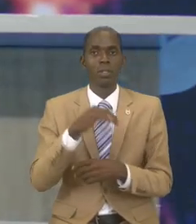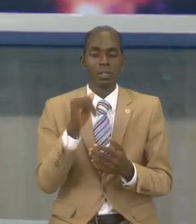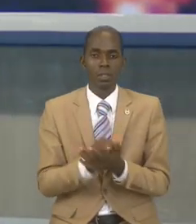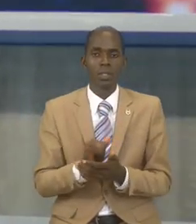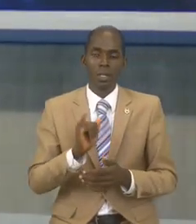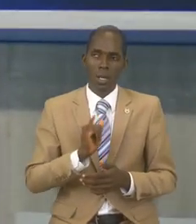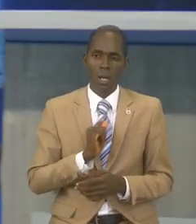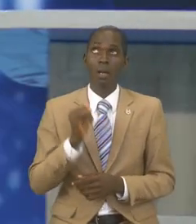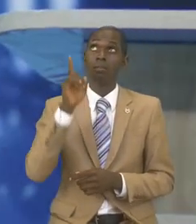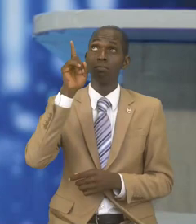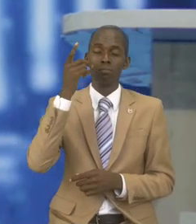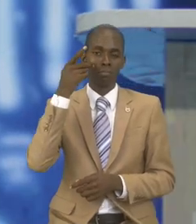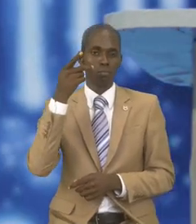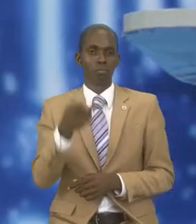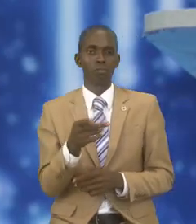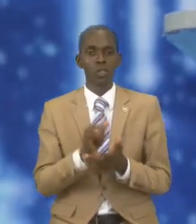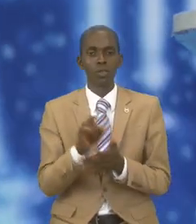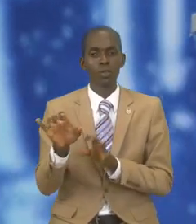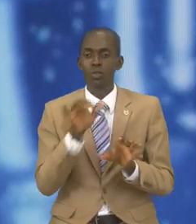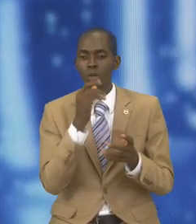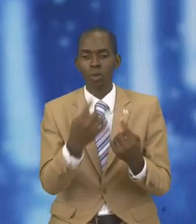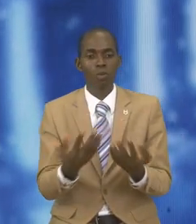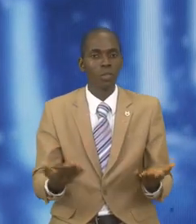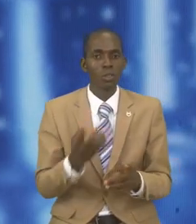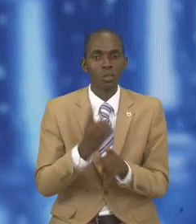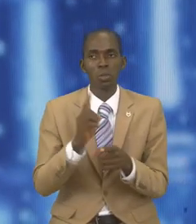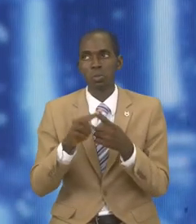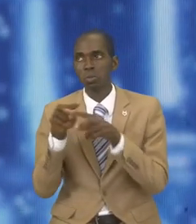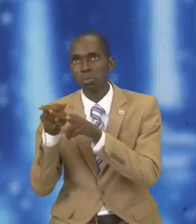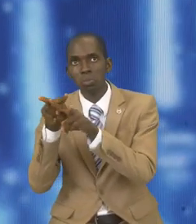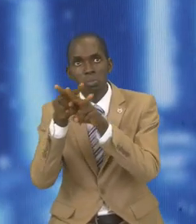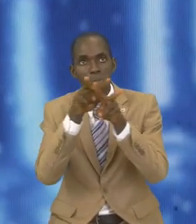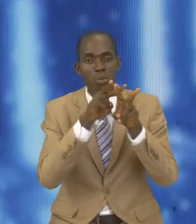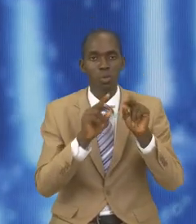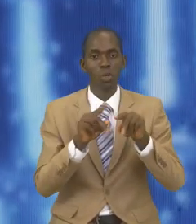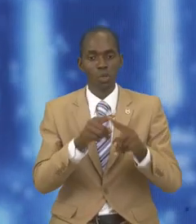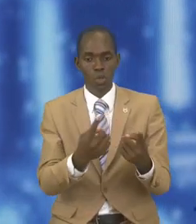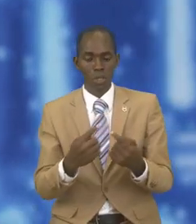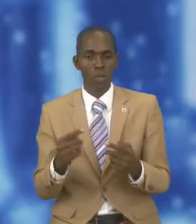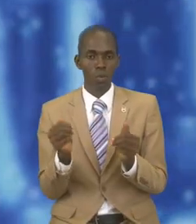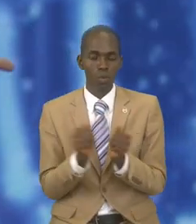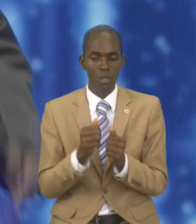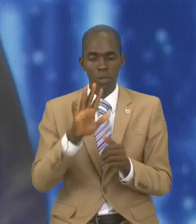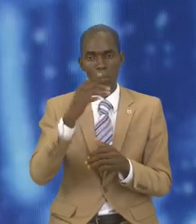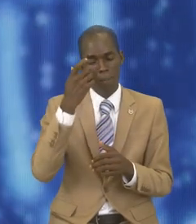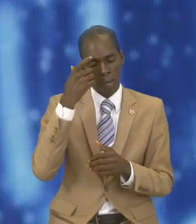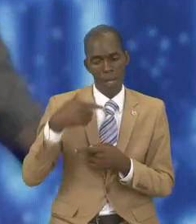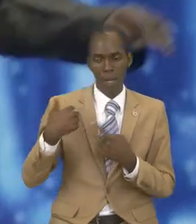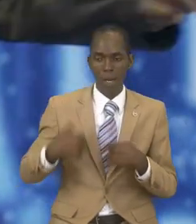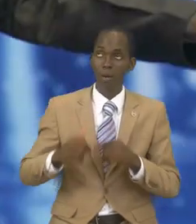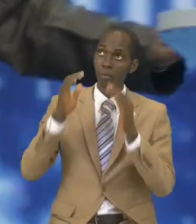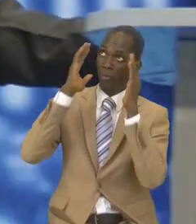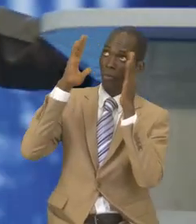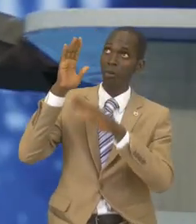you didn't just come as a spectator, you came and you set your heart, you set your mind, and you set your focus on